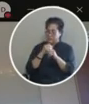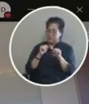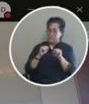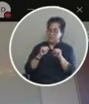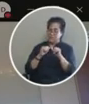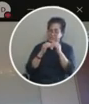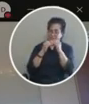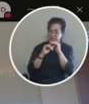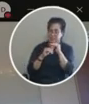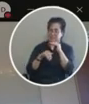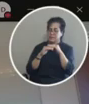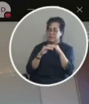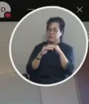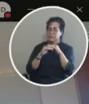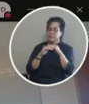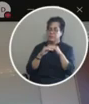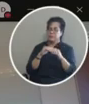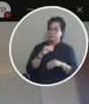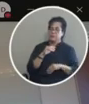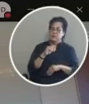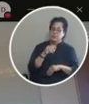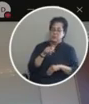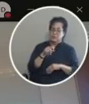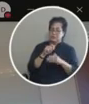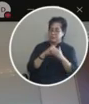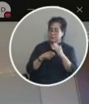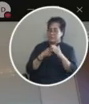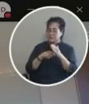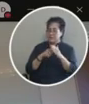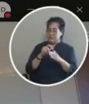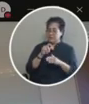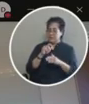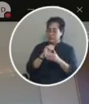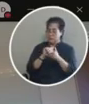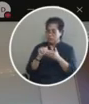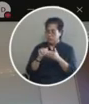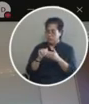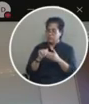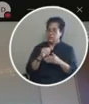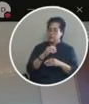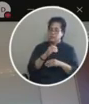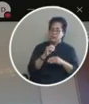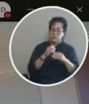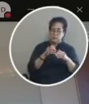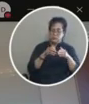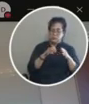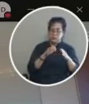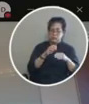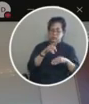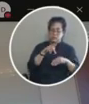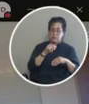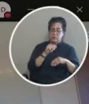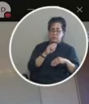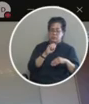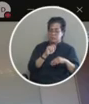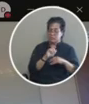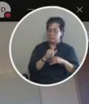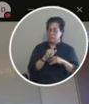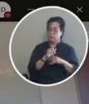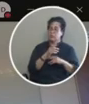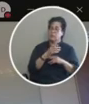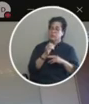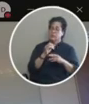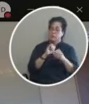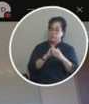pay-go funding, that $4 million a year. Again, those tax dollars and those fees that were creating those pay-go sources are going directly to those